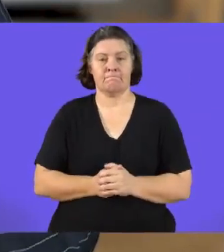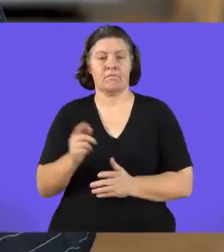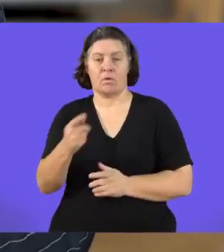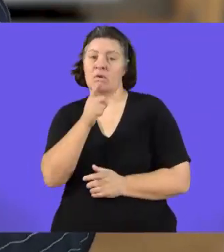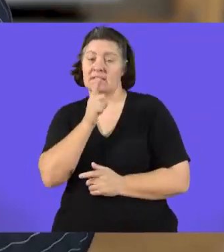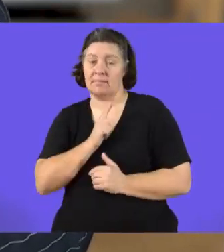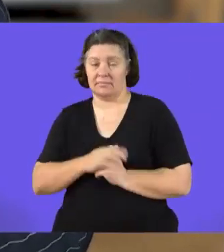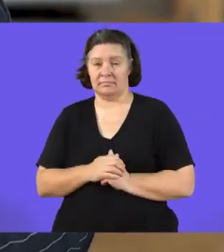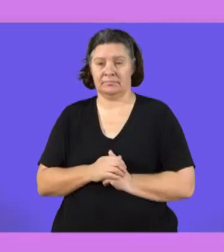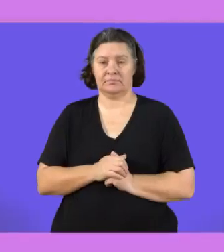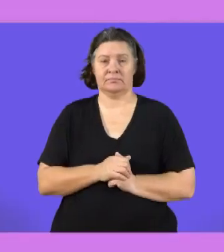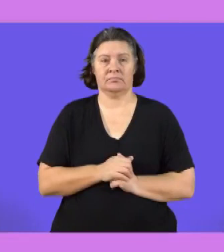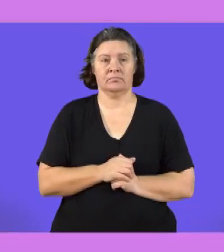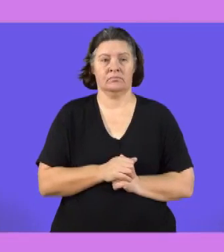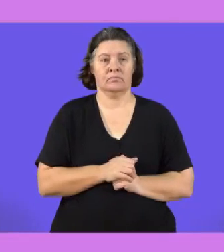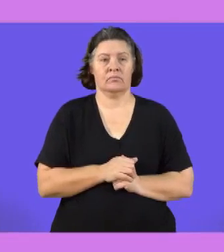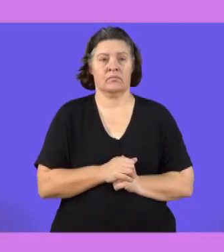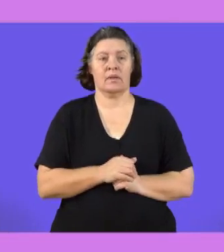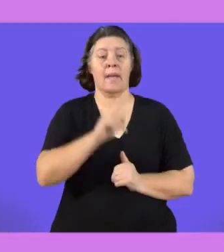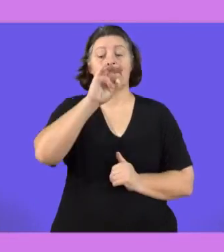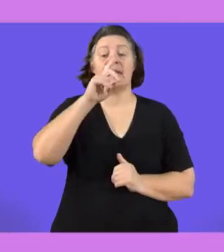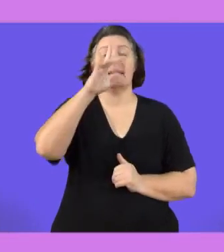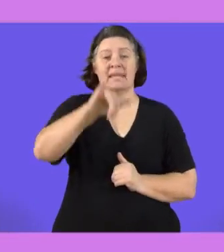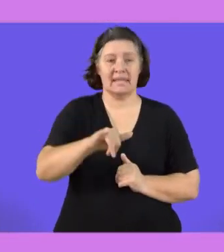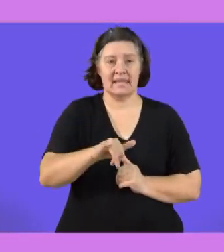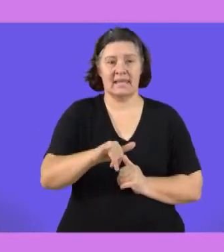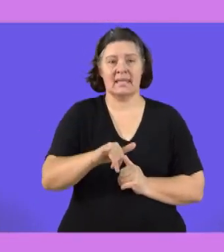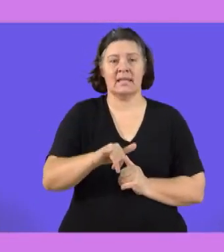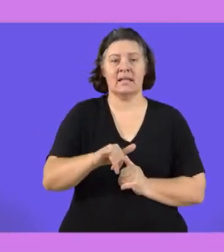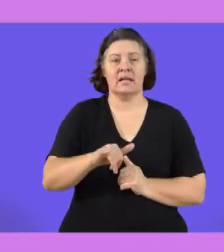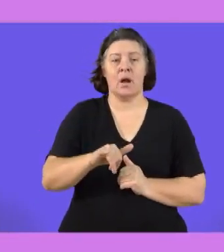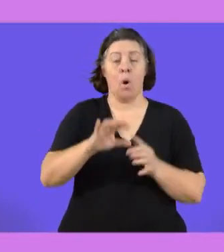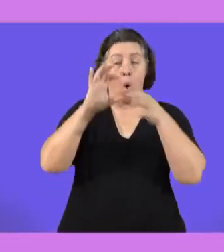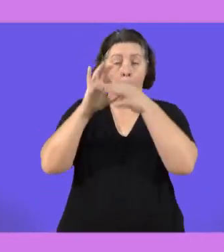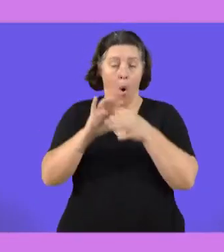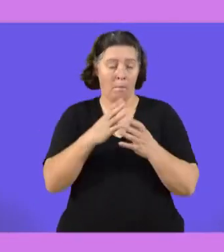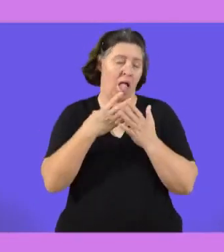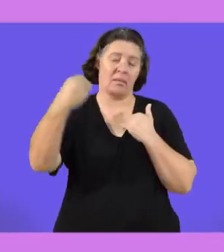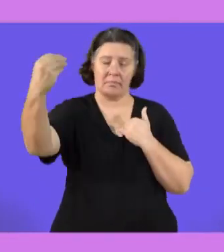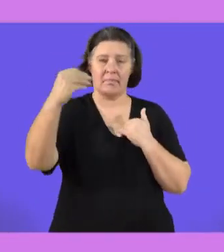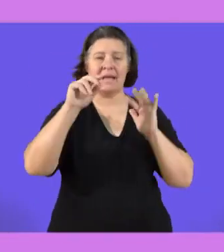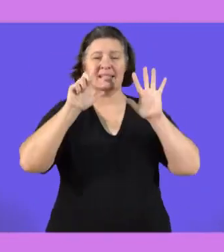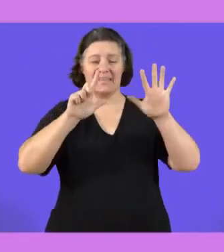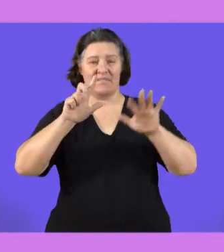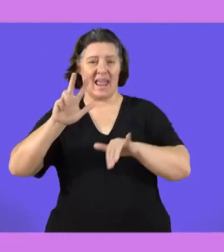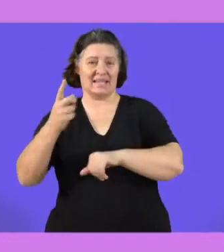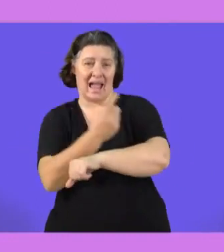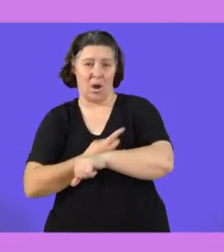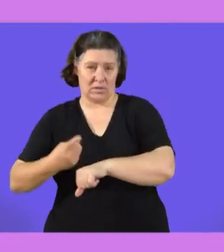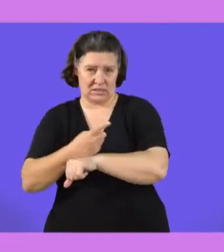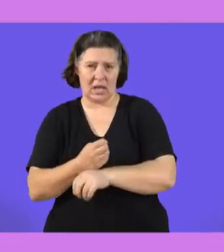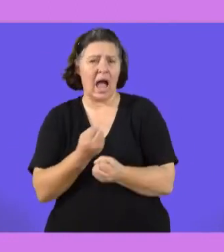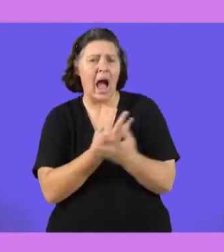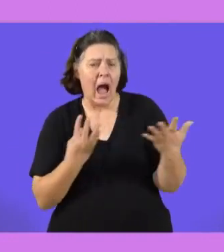In the next sum, I'm saying, Mandy was away from home for 78 hours. Determine the amount